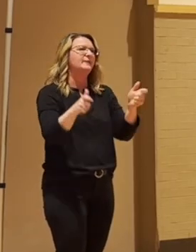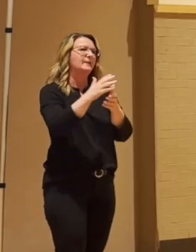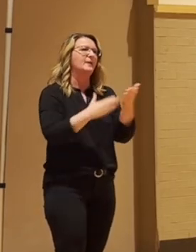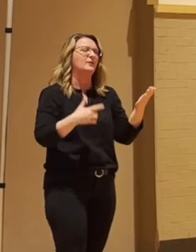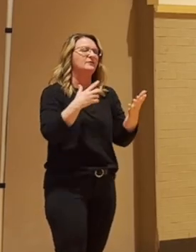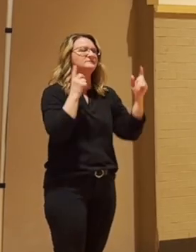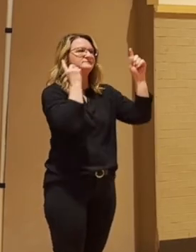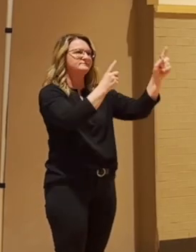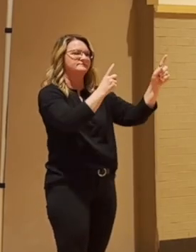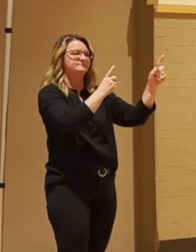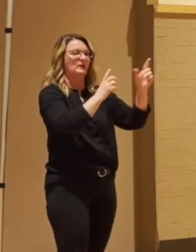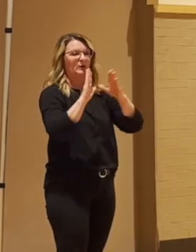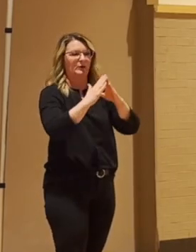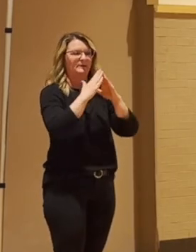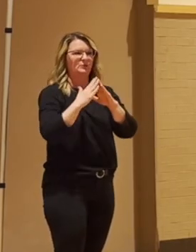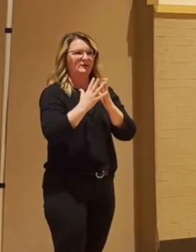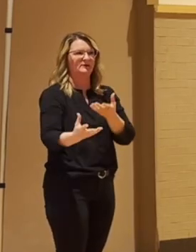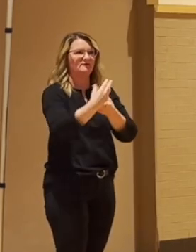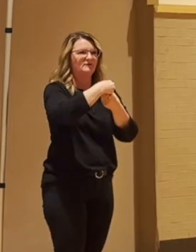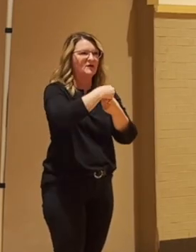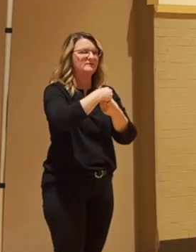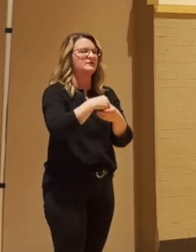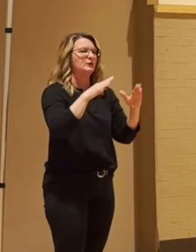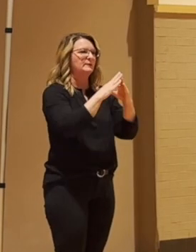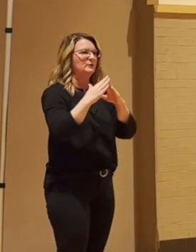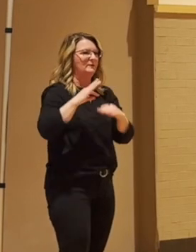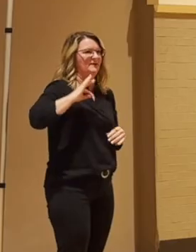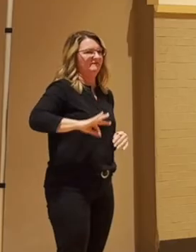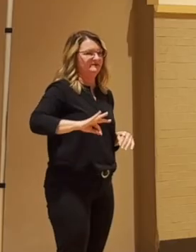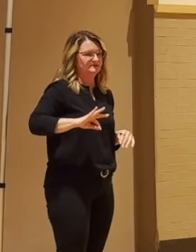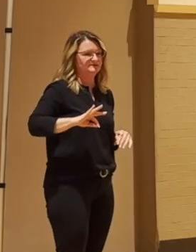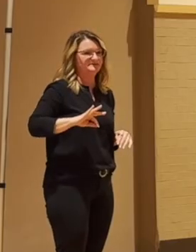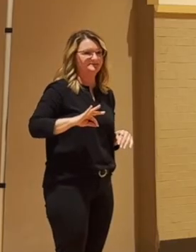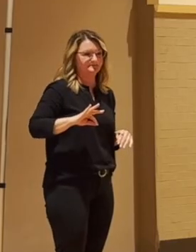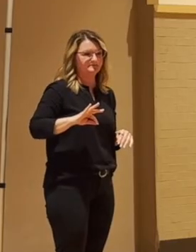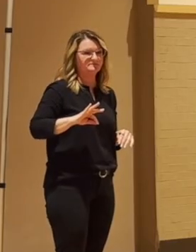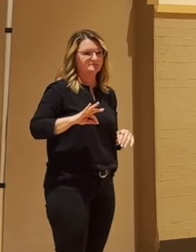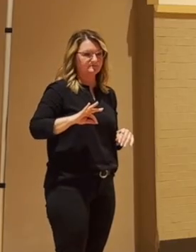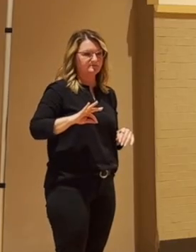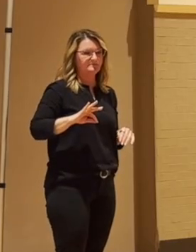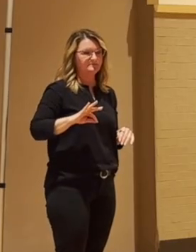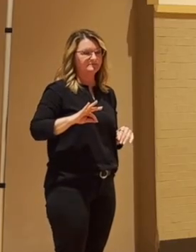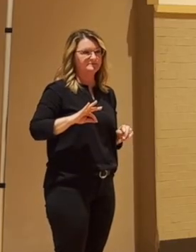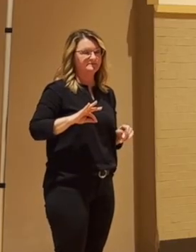we're doing, the community engagement, community benefits, and we're